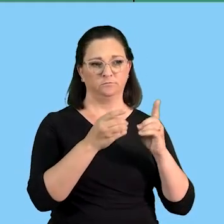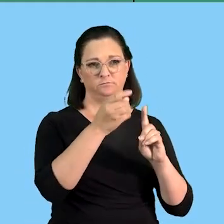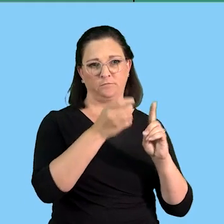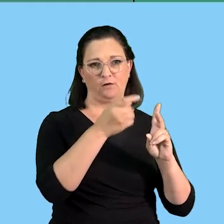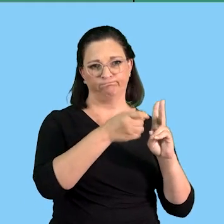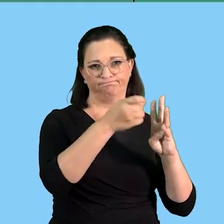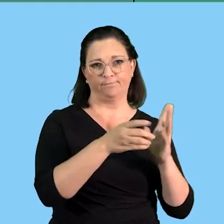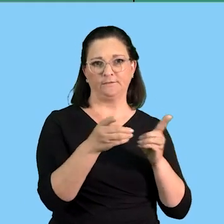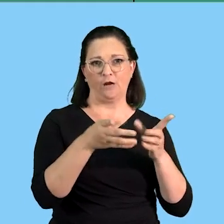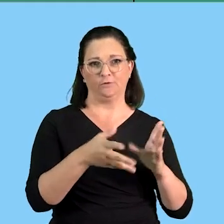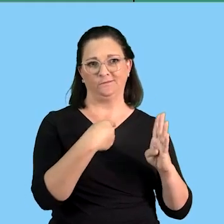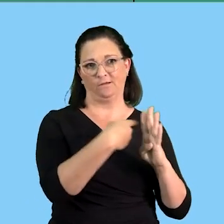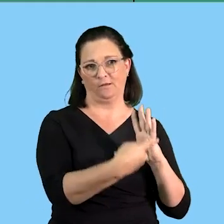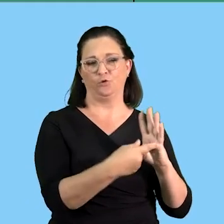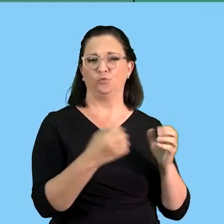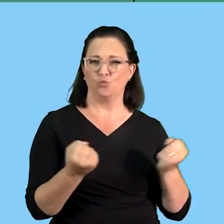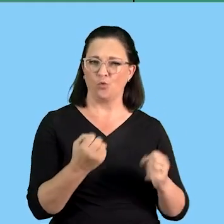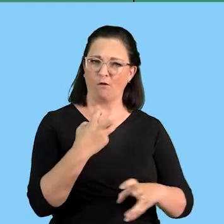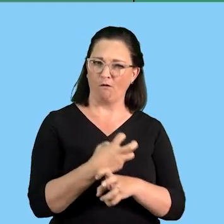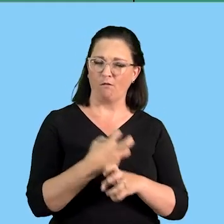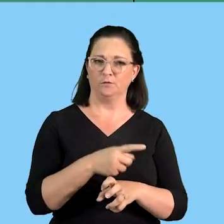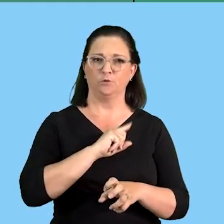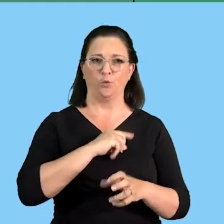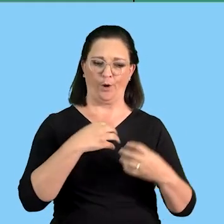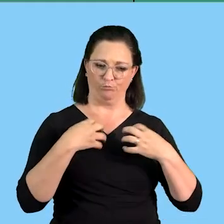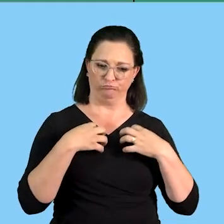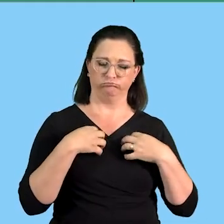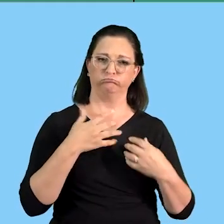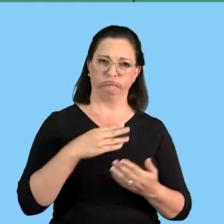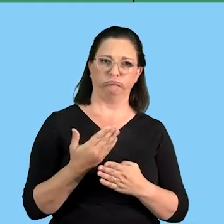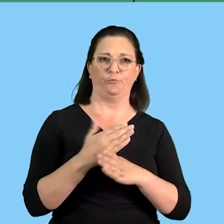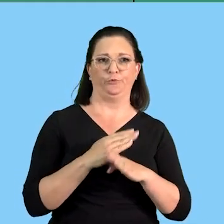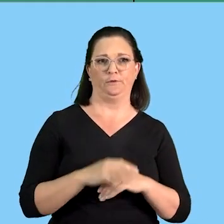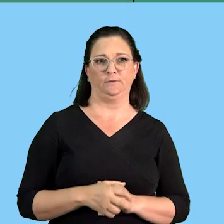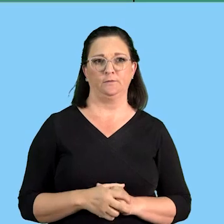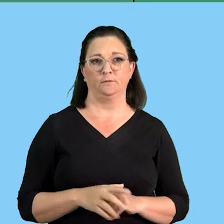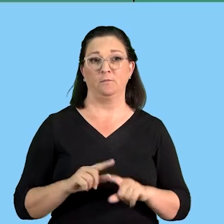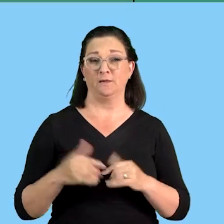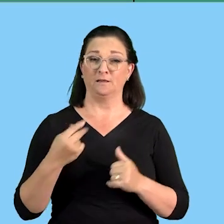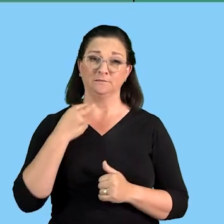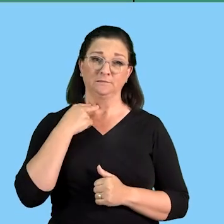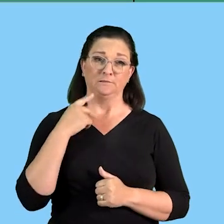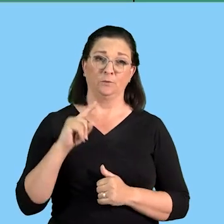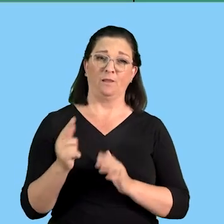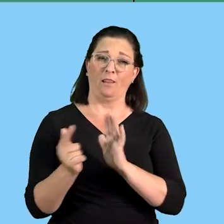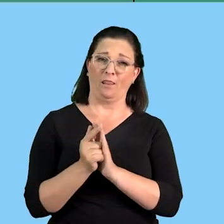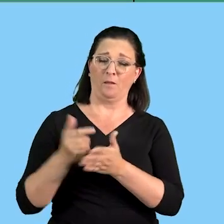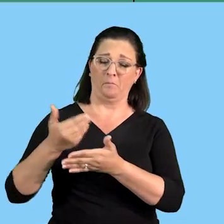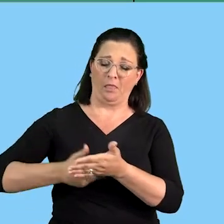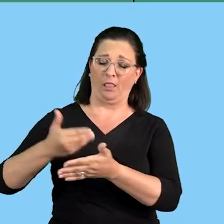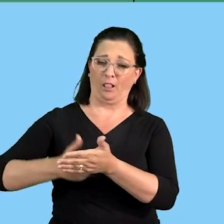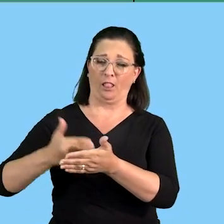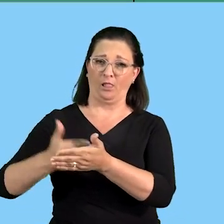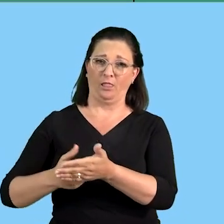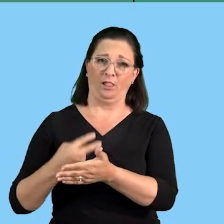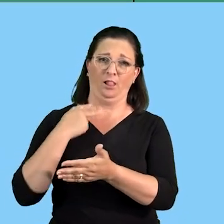hard for the success of the company in order to protect their personal assets. However, the failures that lengthy registration